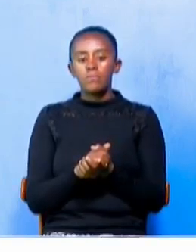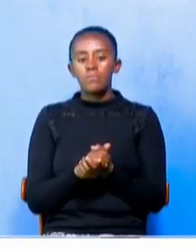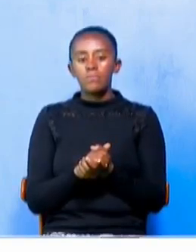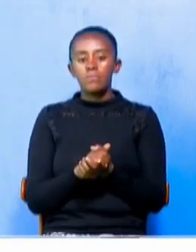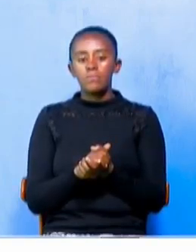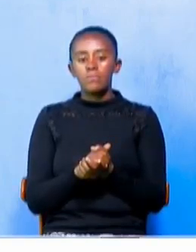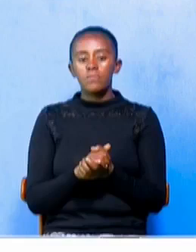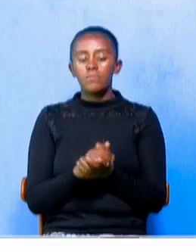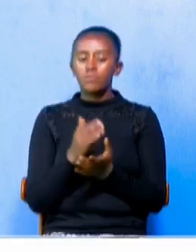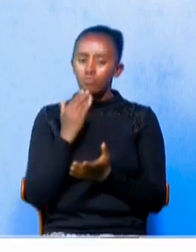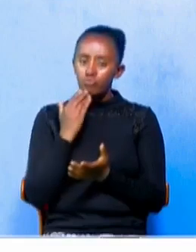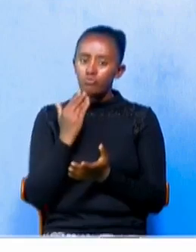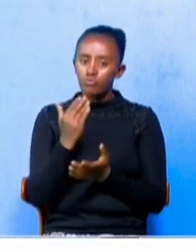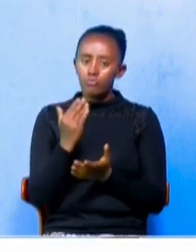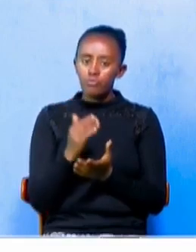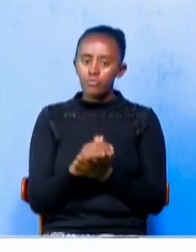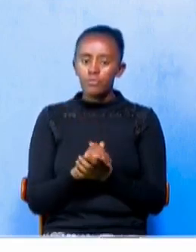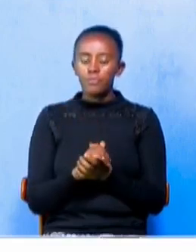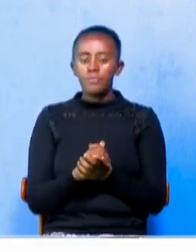Good.